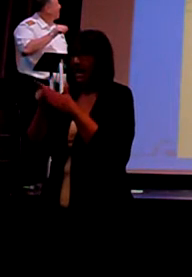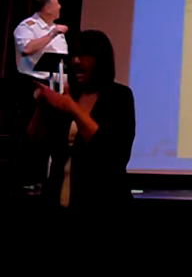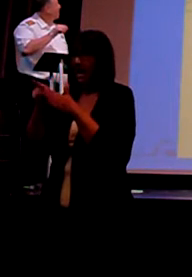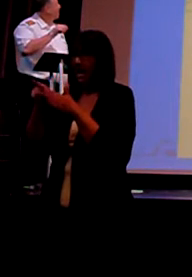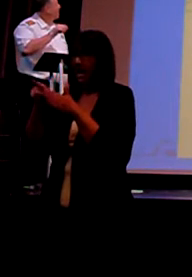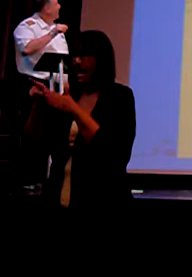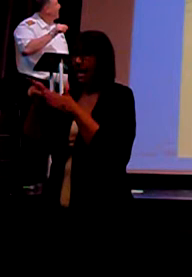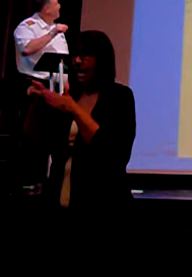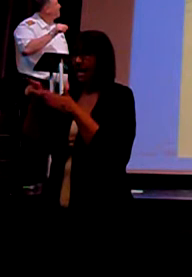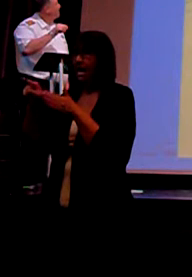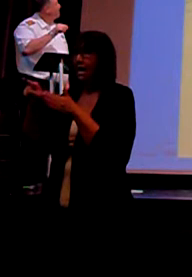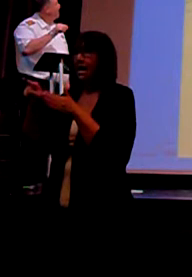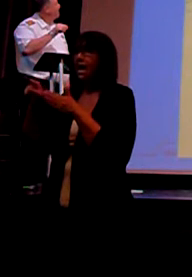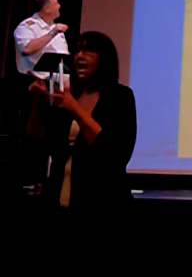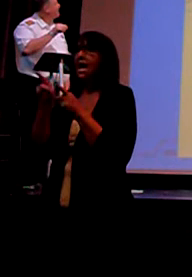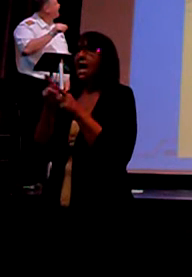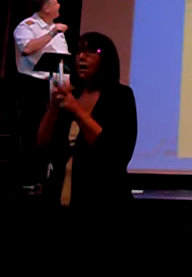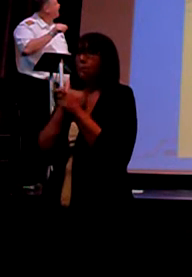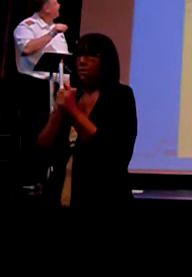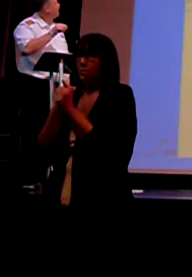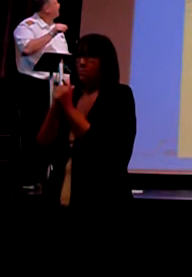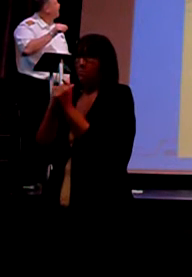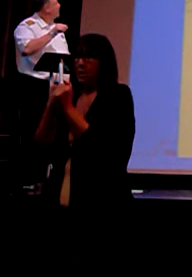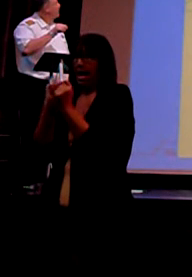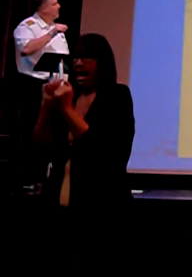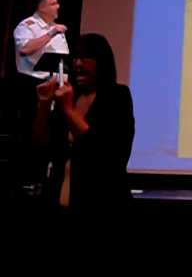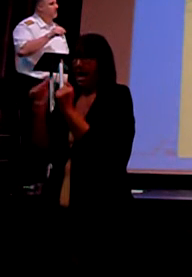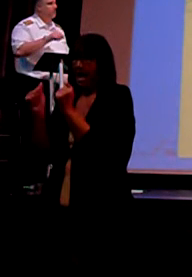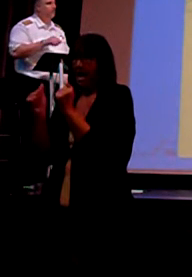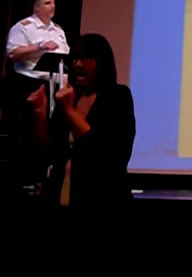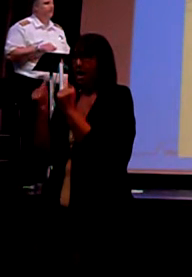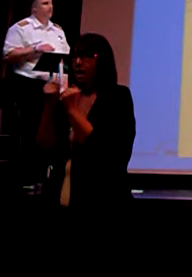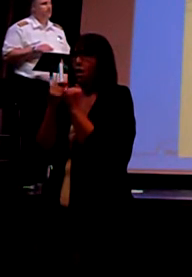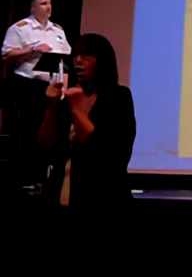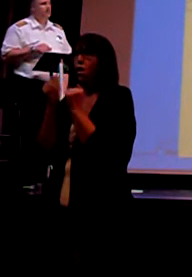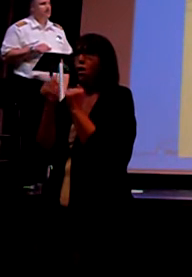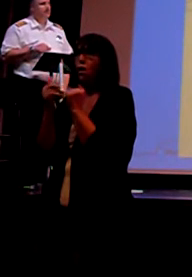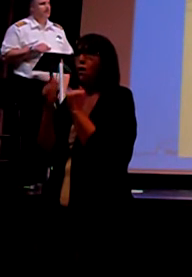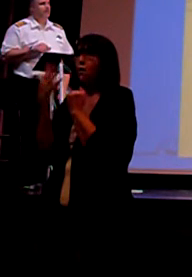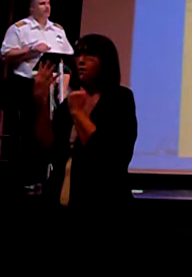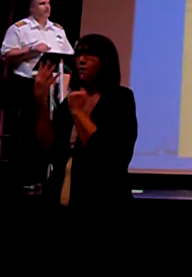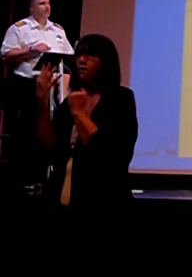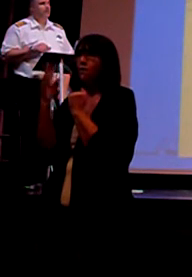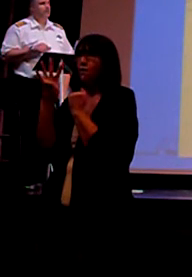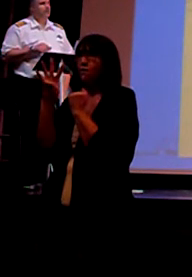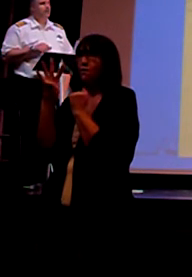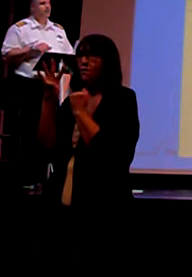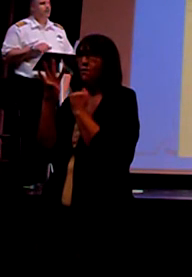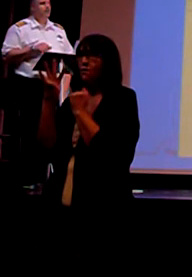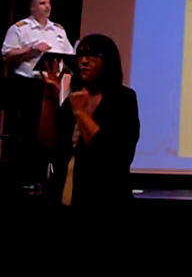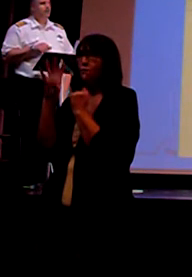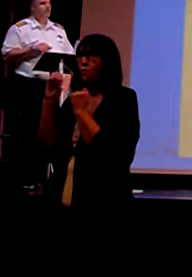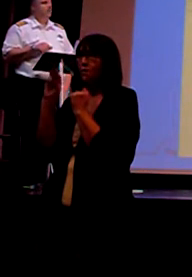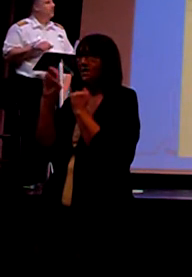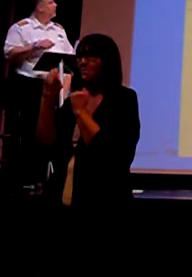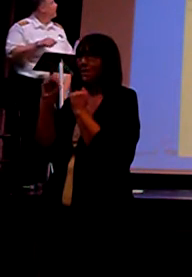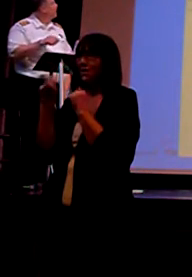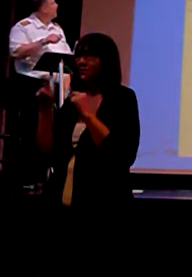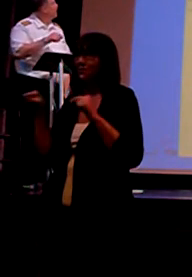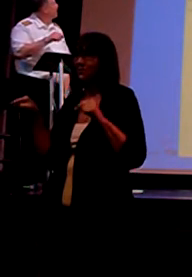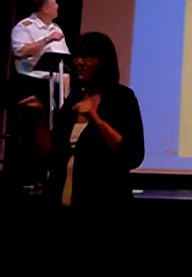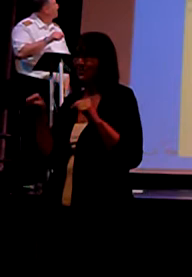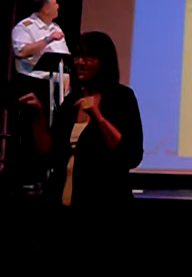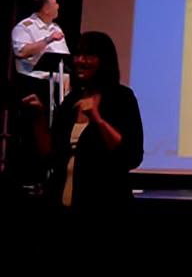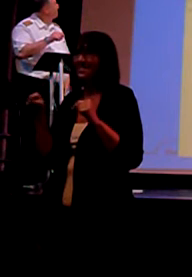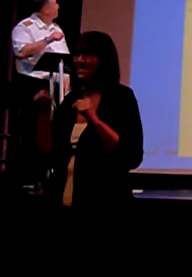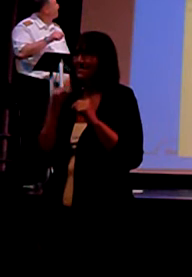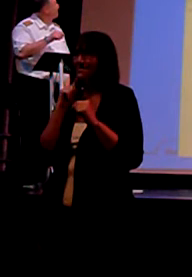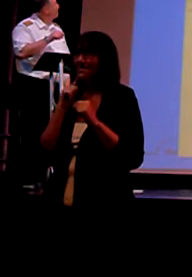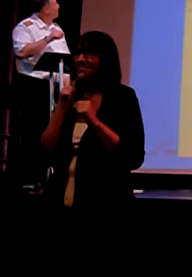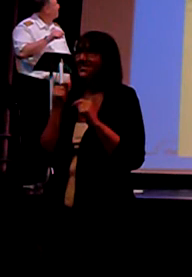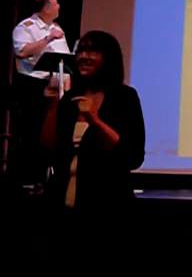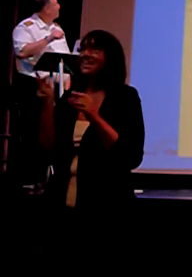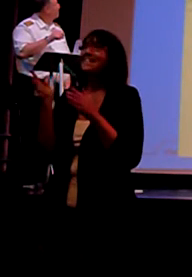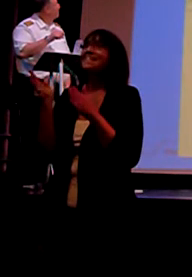here. And as we are passing here, it's only 40 meters clearance on each side. and then we